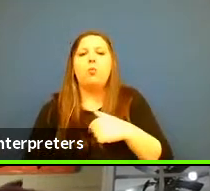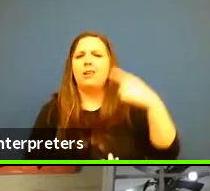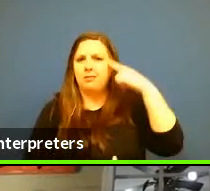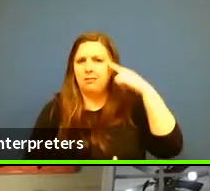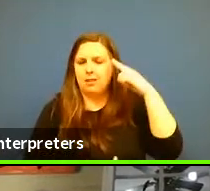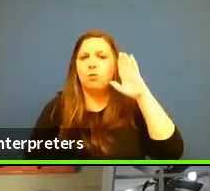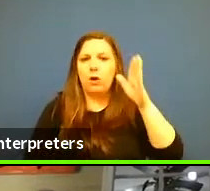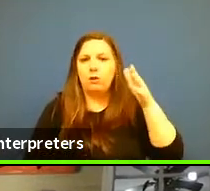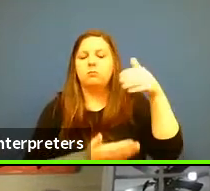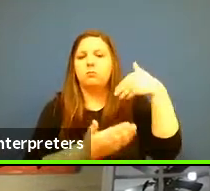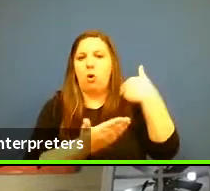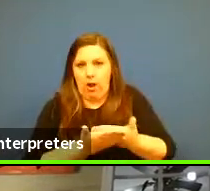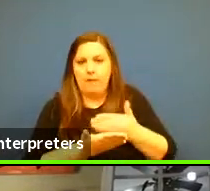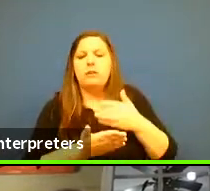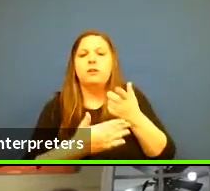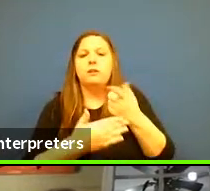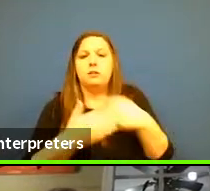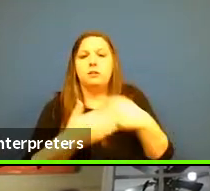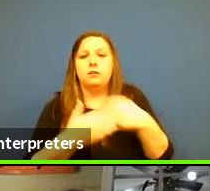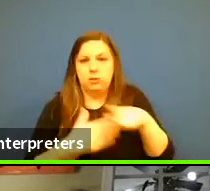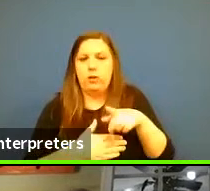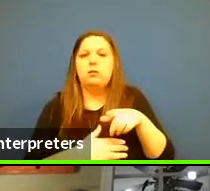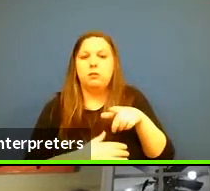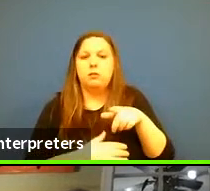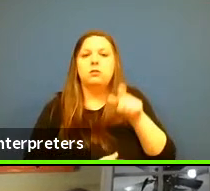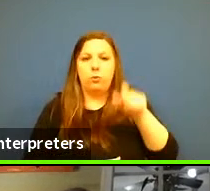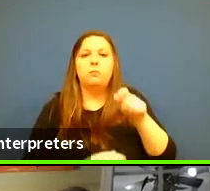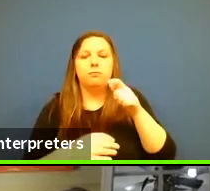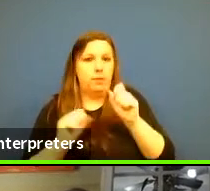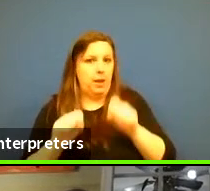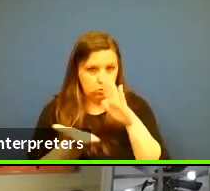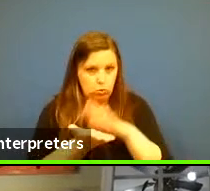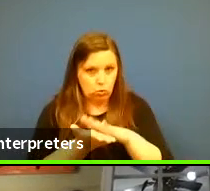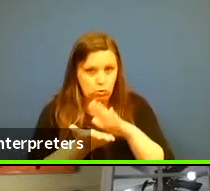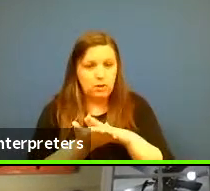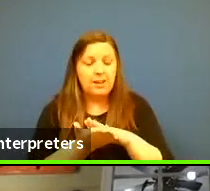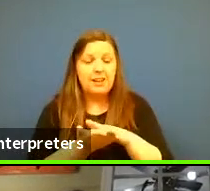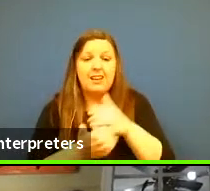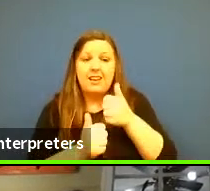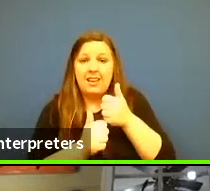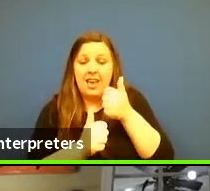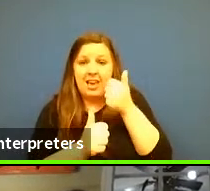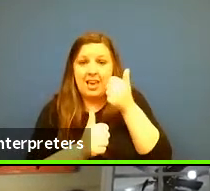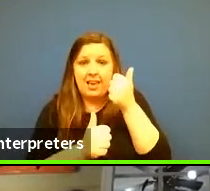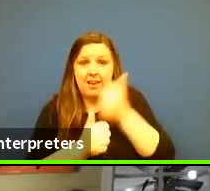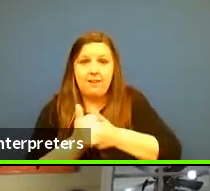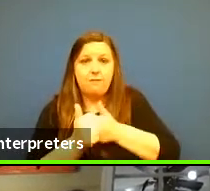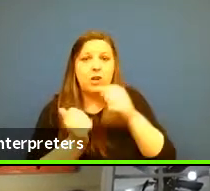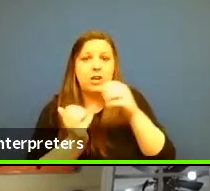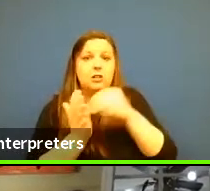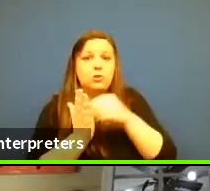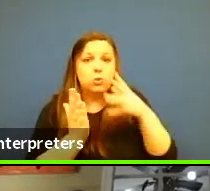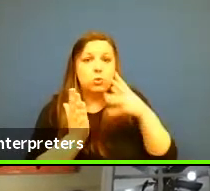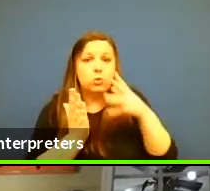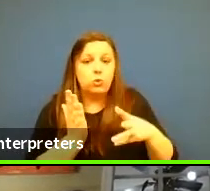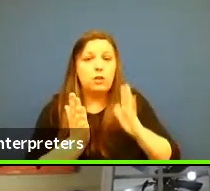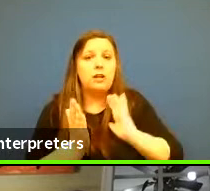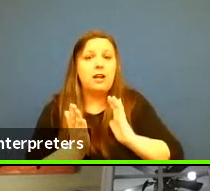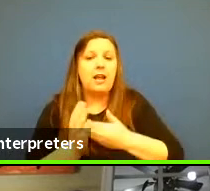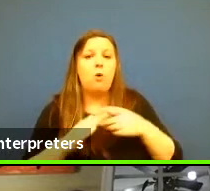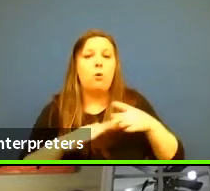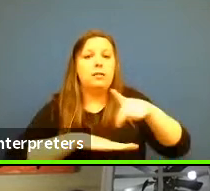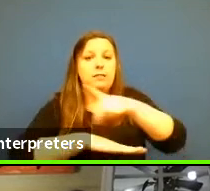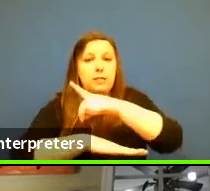get those in. We will make sure that we get those out to the school. Every student in the district will get an